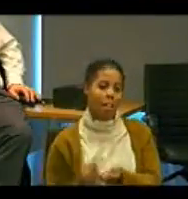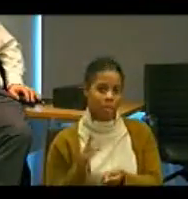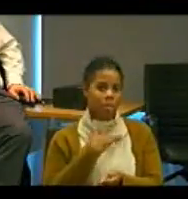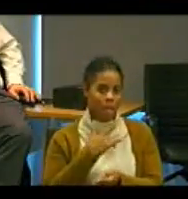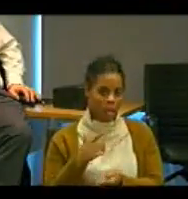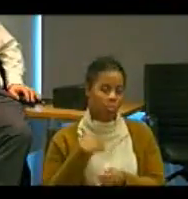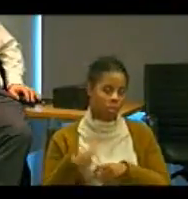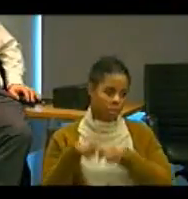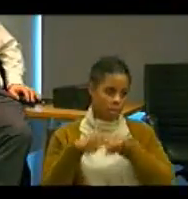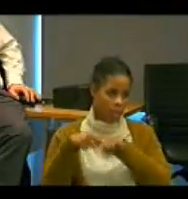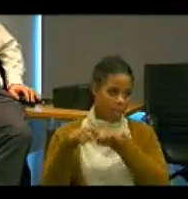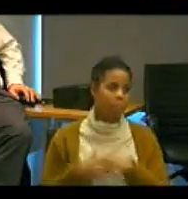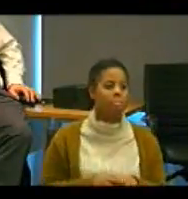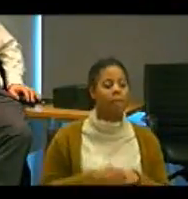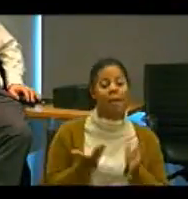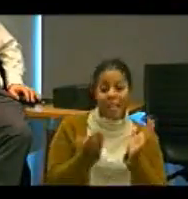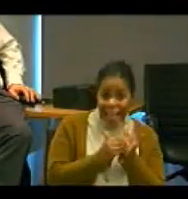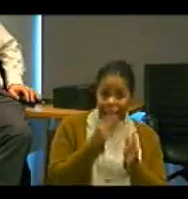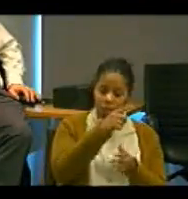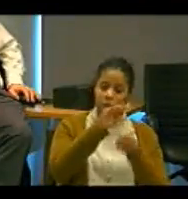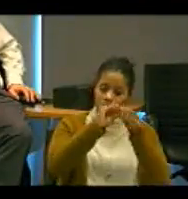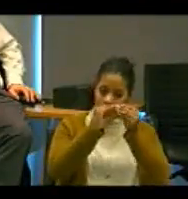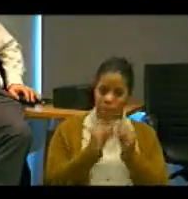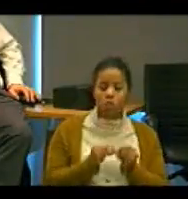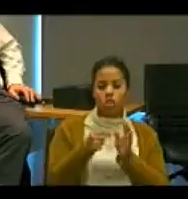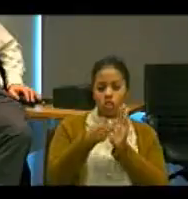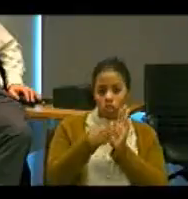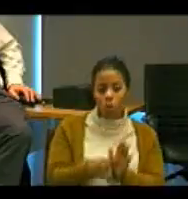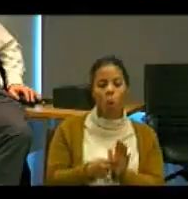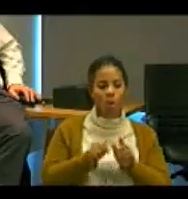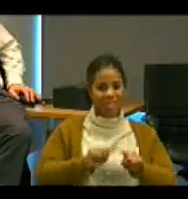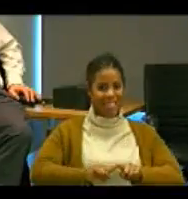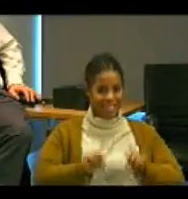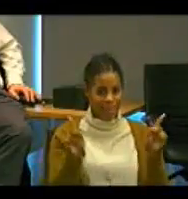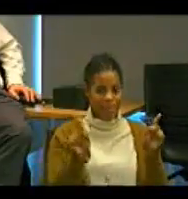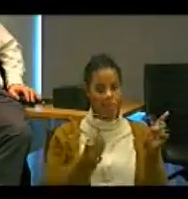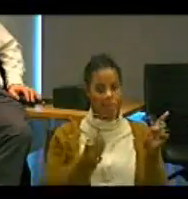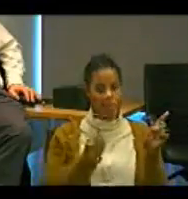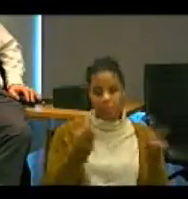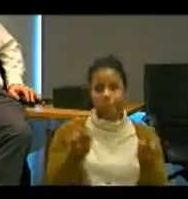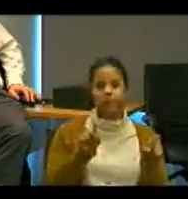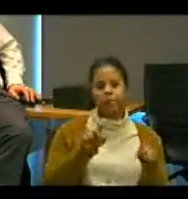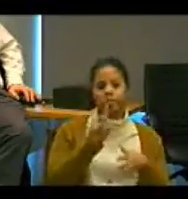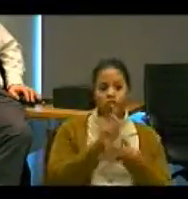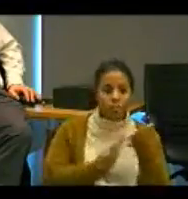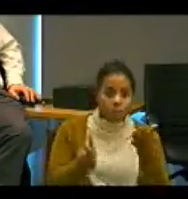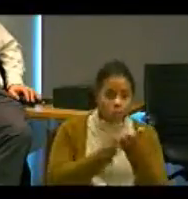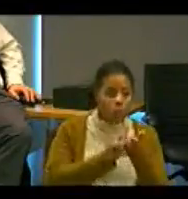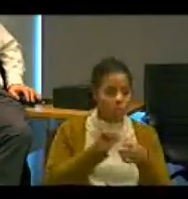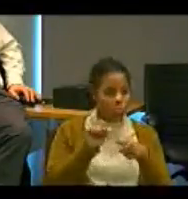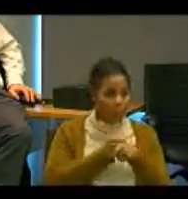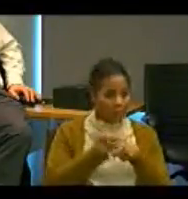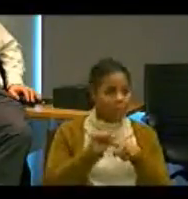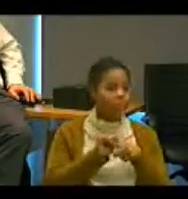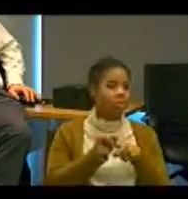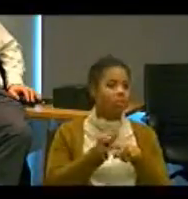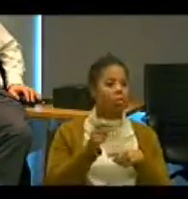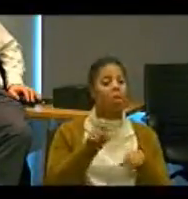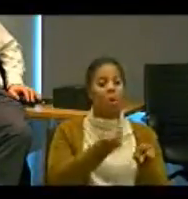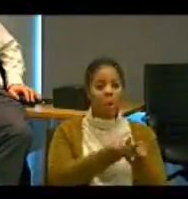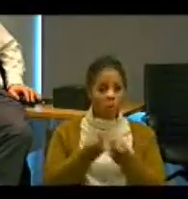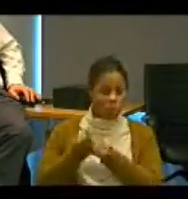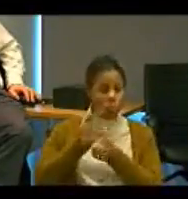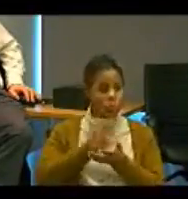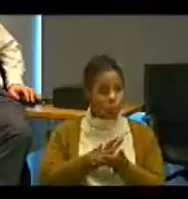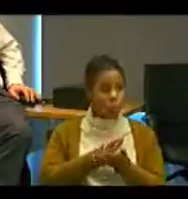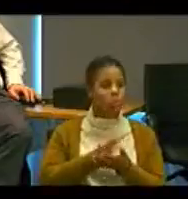results indicate disparities attributable to discriminatory practices. In regards to disability identification, schools seem to be more likely to